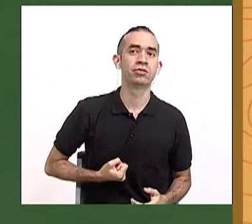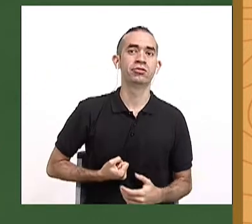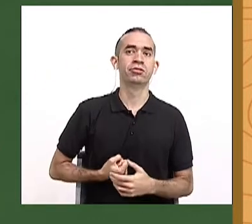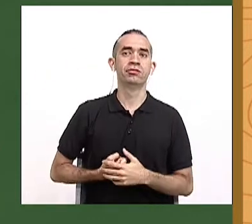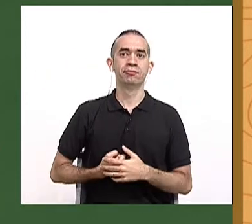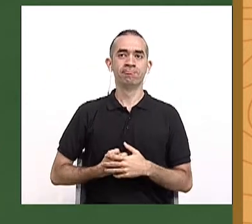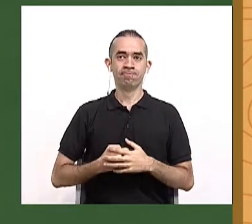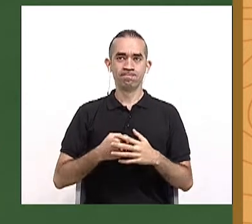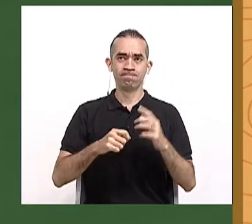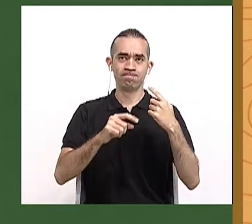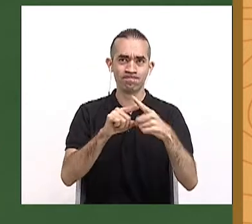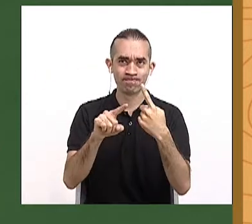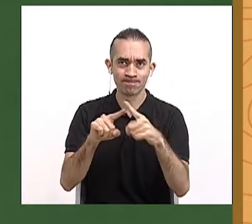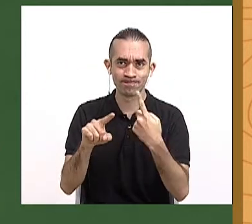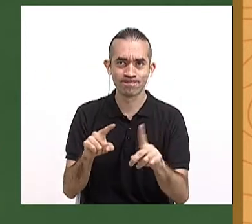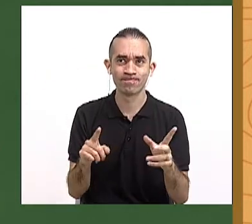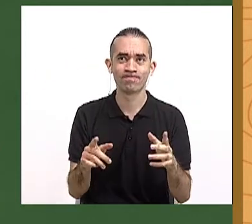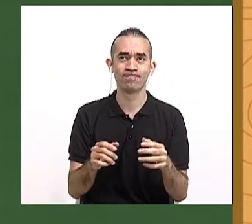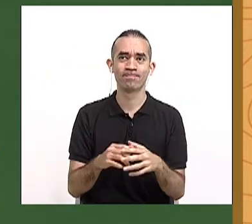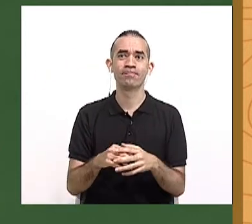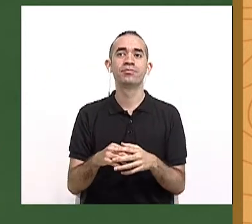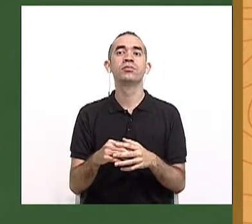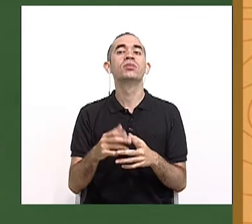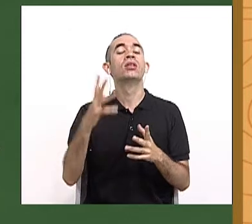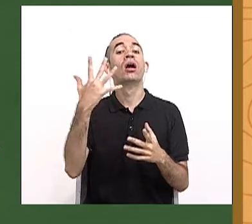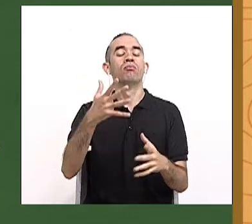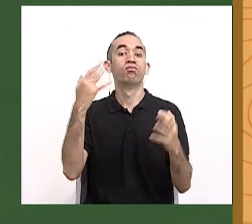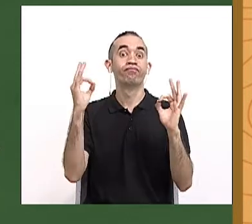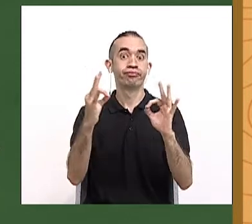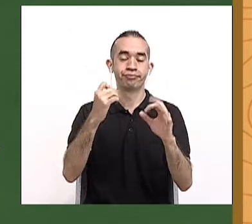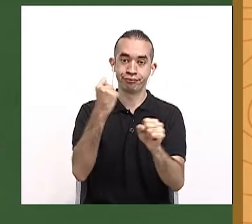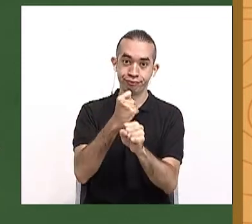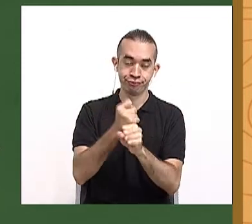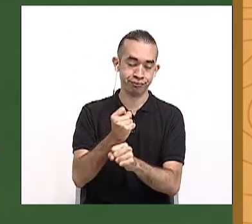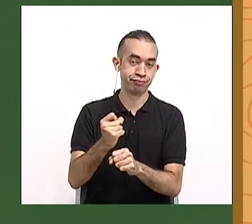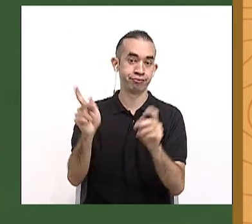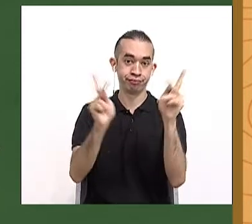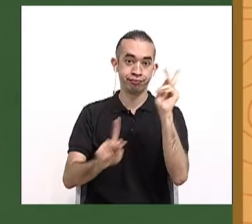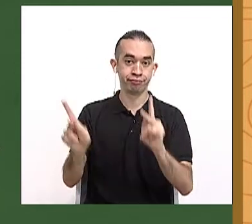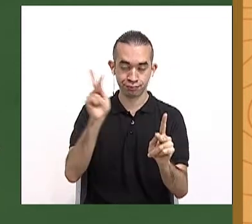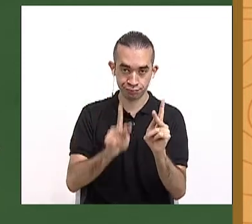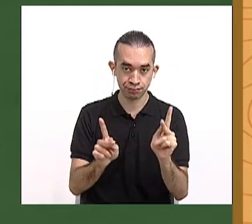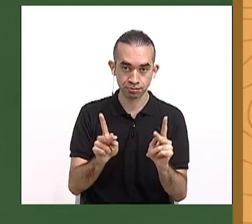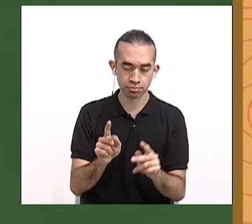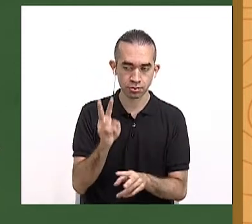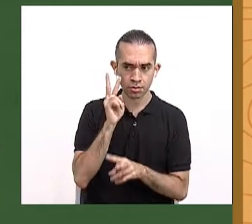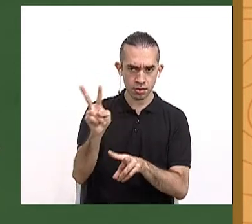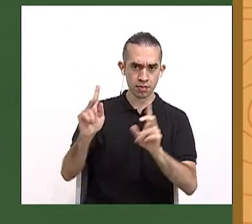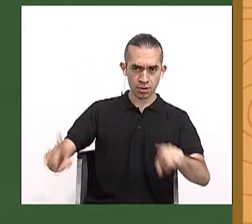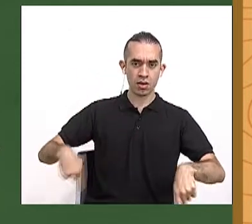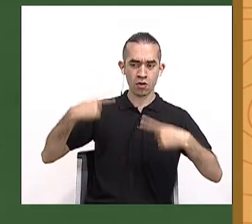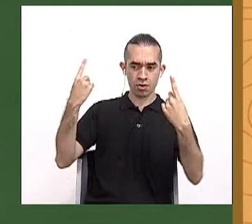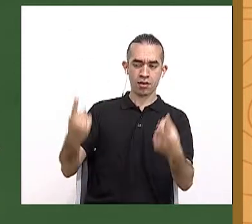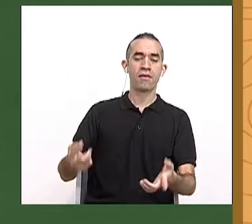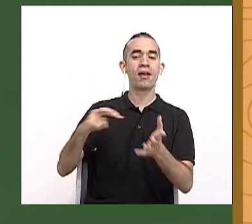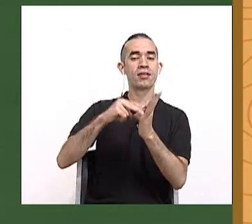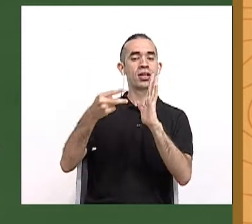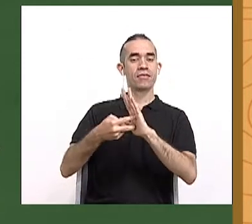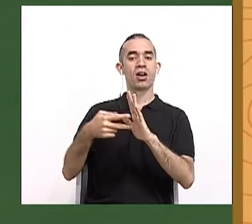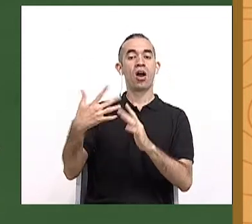The arduous and fervent labor of its people. They are perceived as a window to Costa